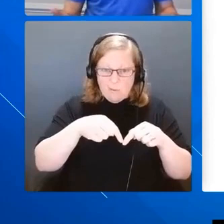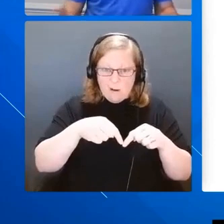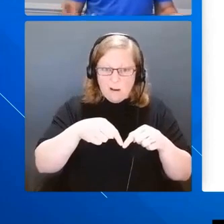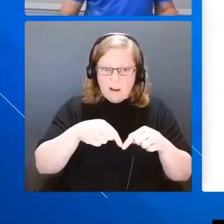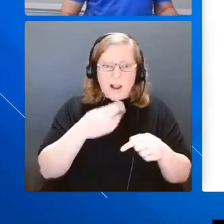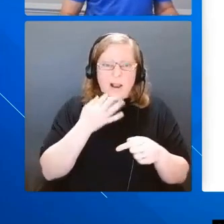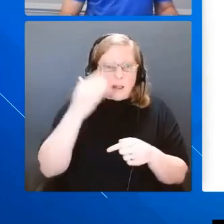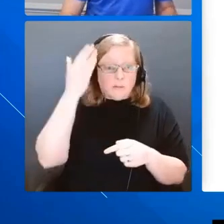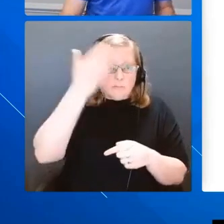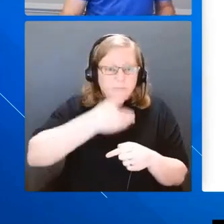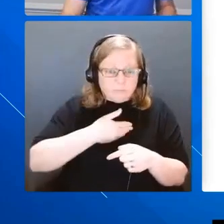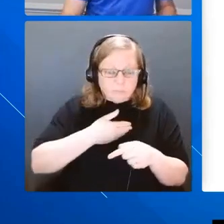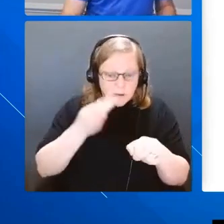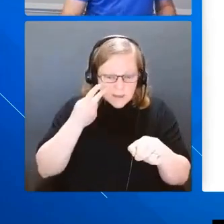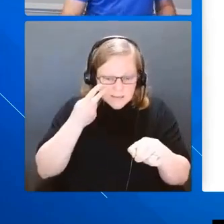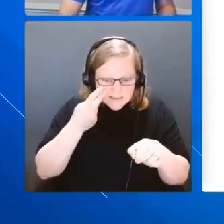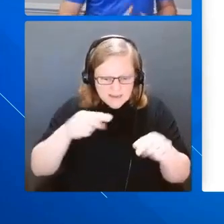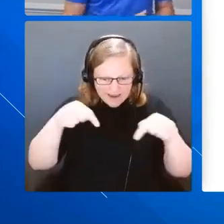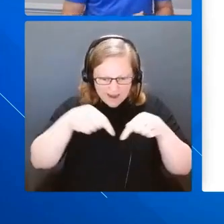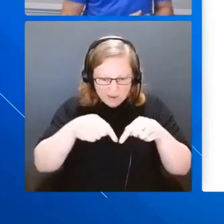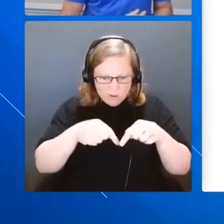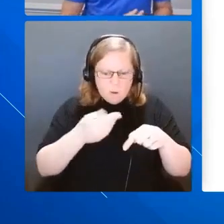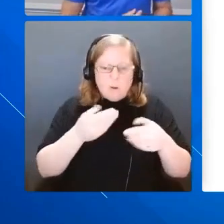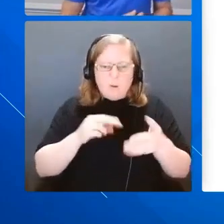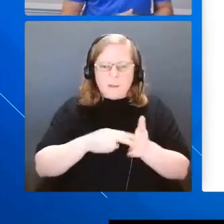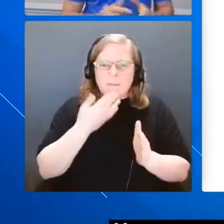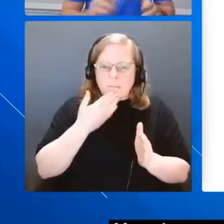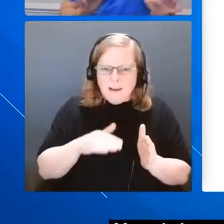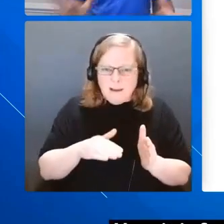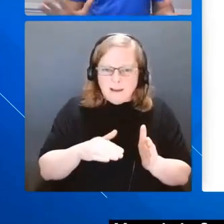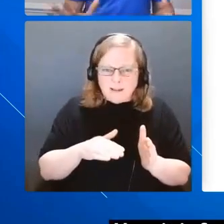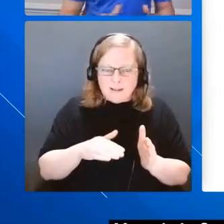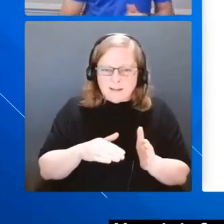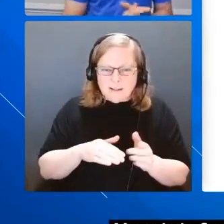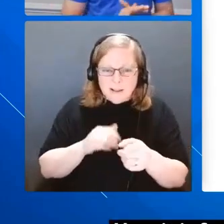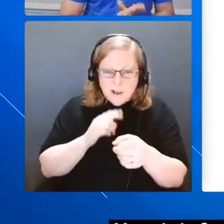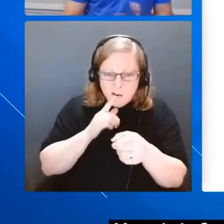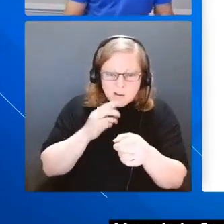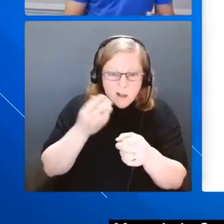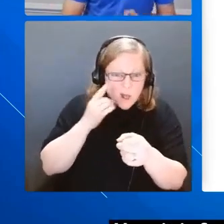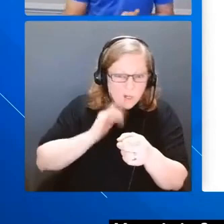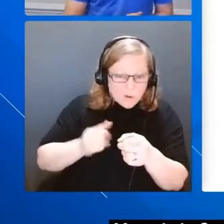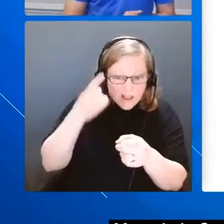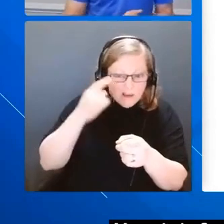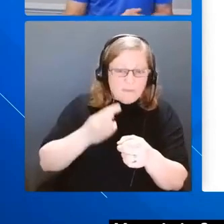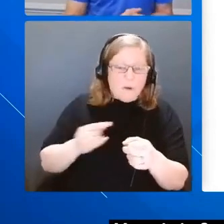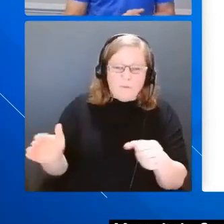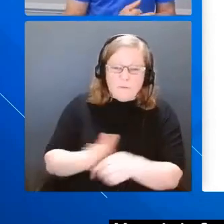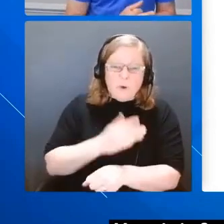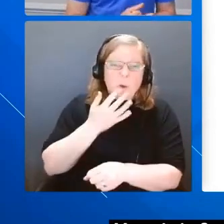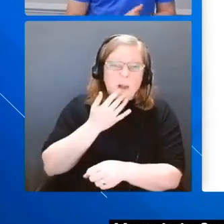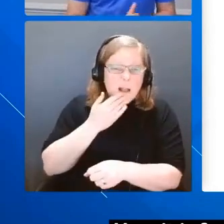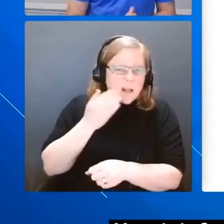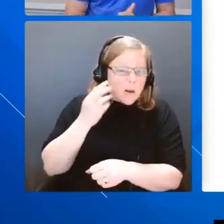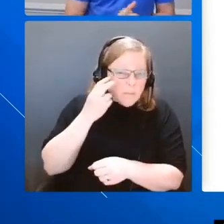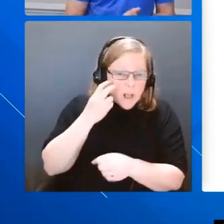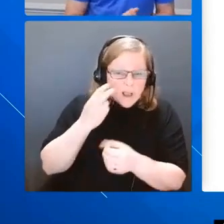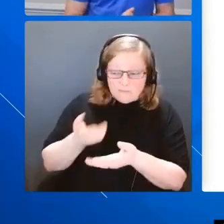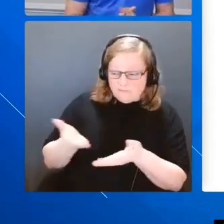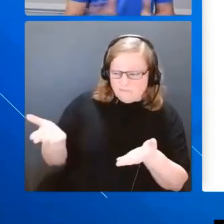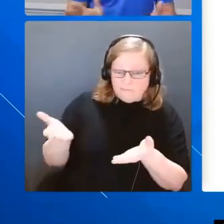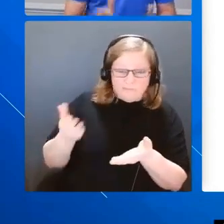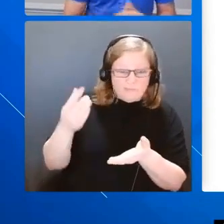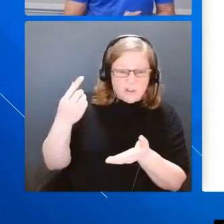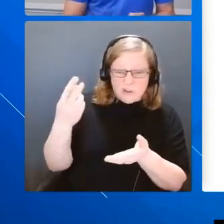that down arrow is bad. Why? Here it is for somebody who's full colorblind, fully color vision deficient. As you can tell, that red